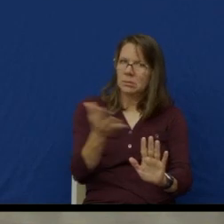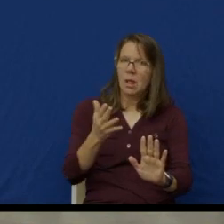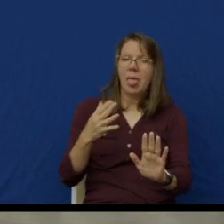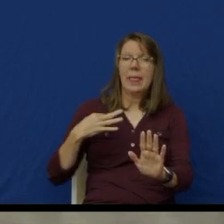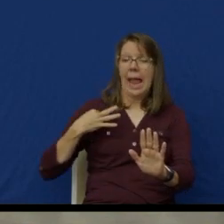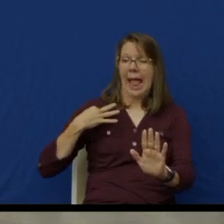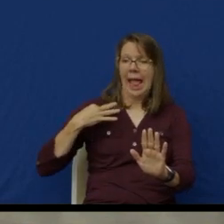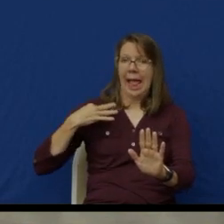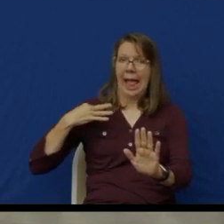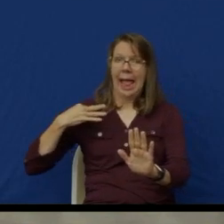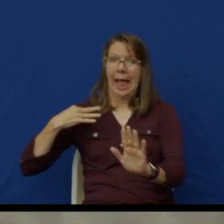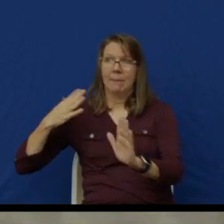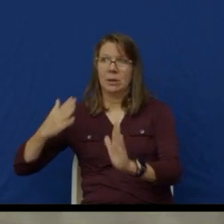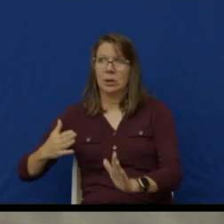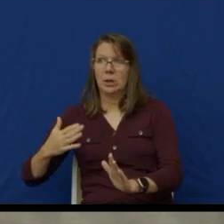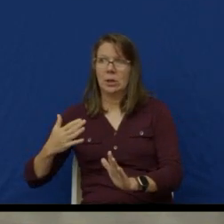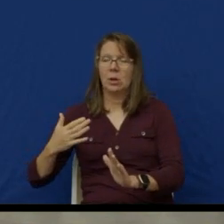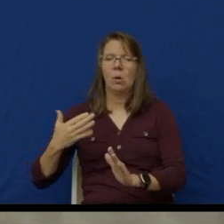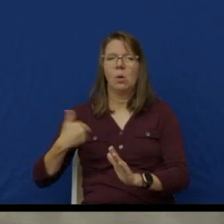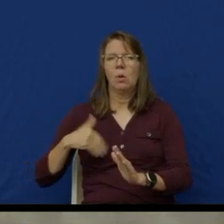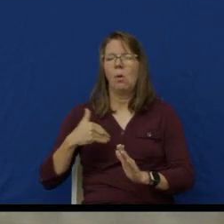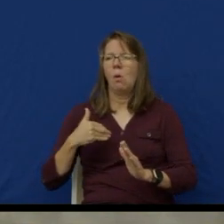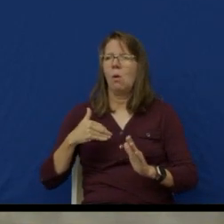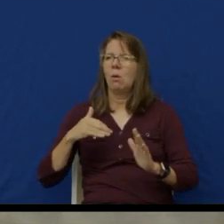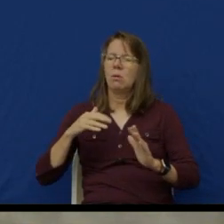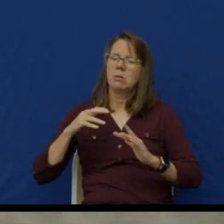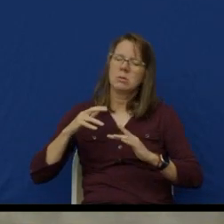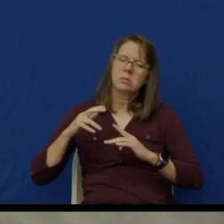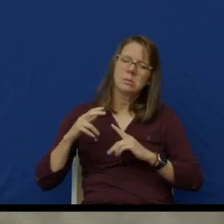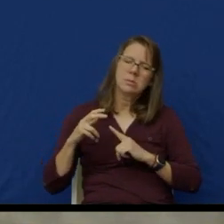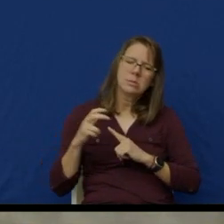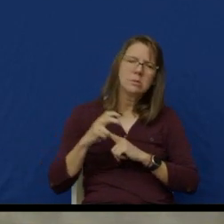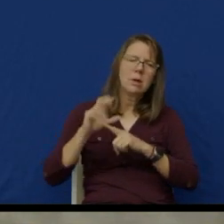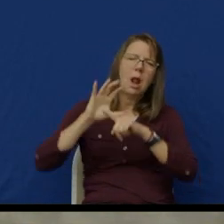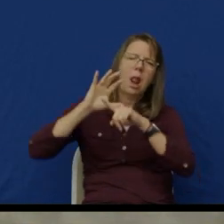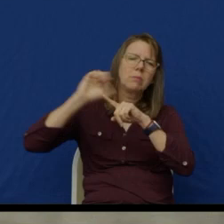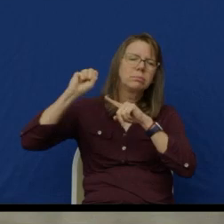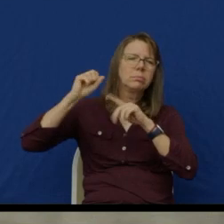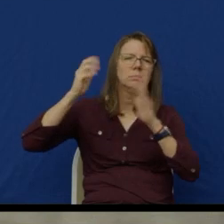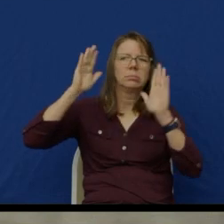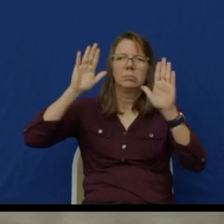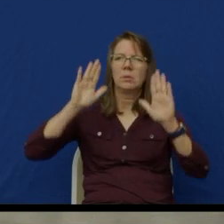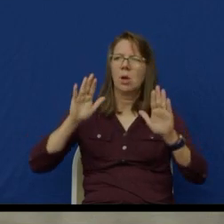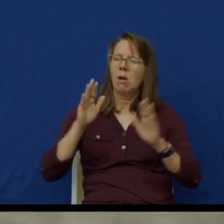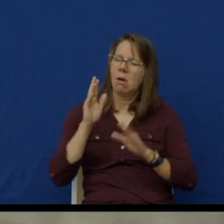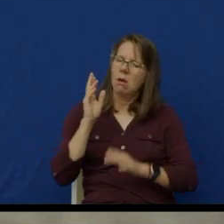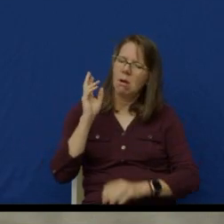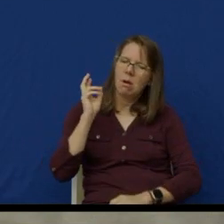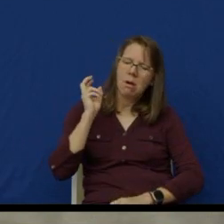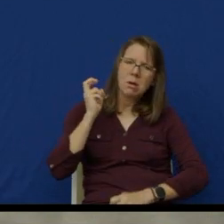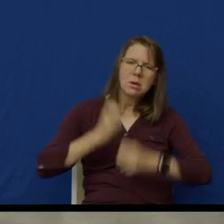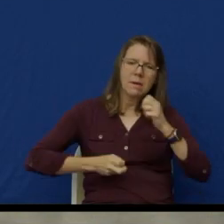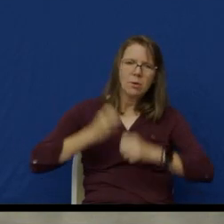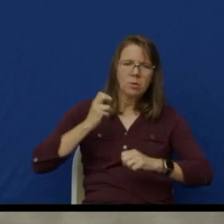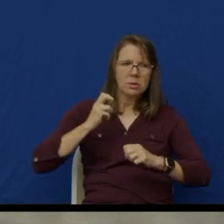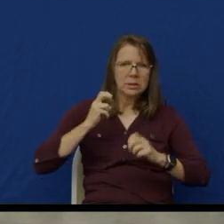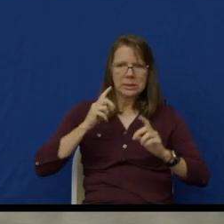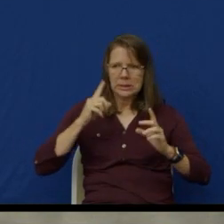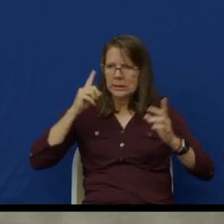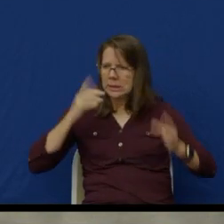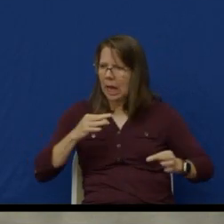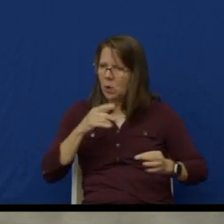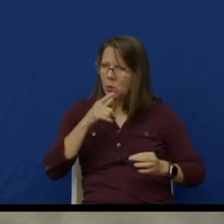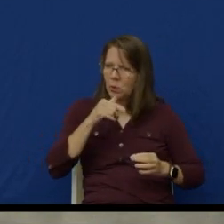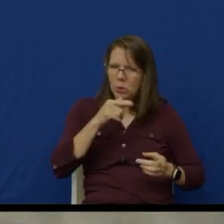And the best problem we have on this committee is having a difficult time determining who should be recognized,